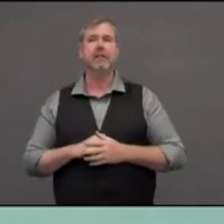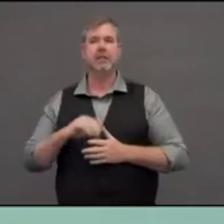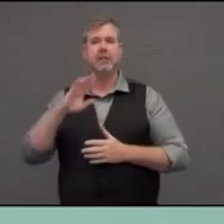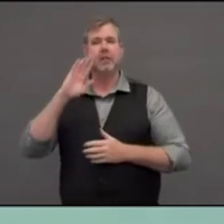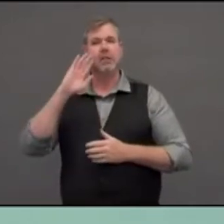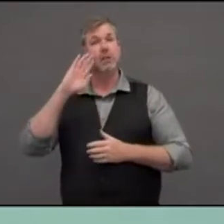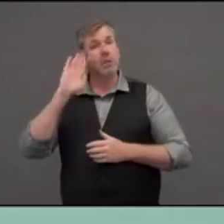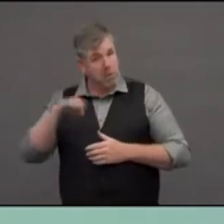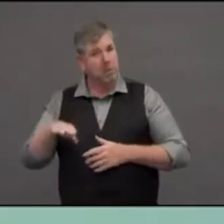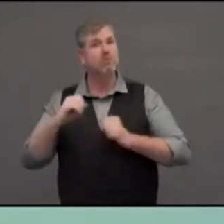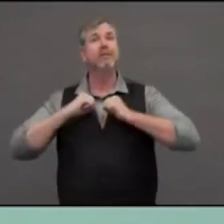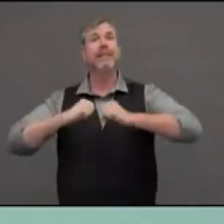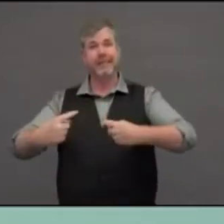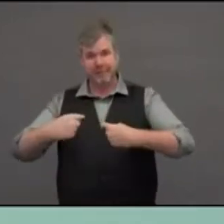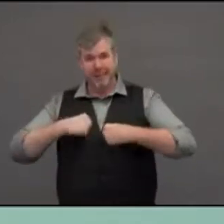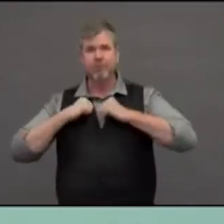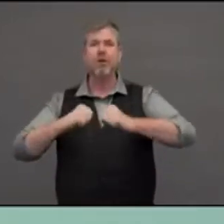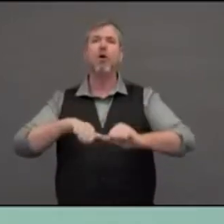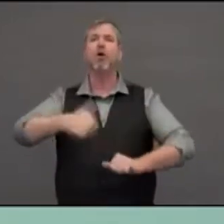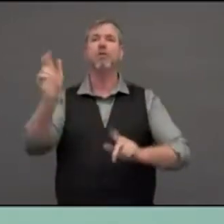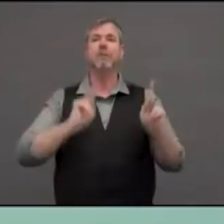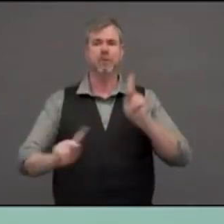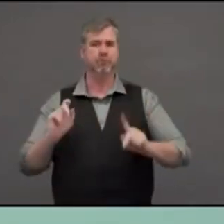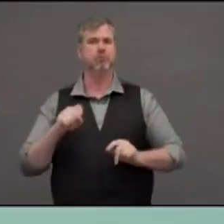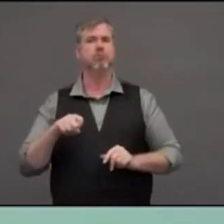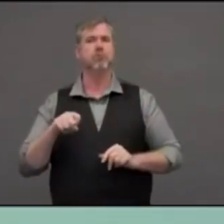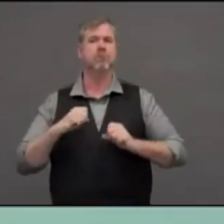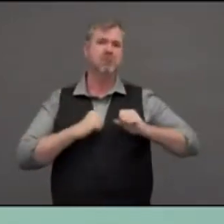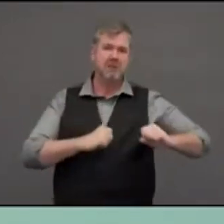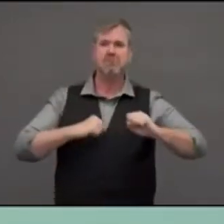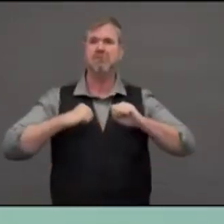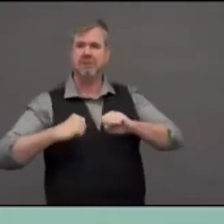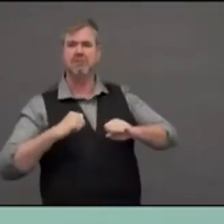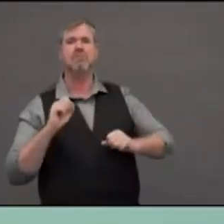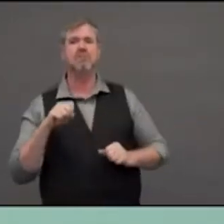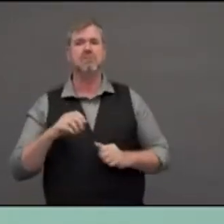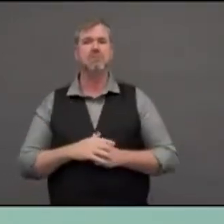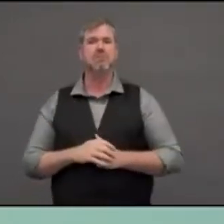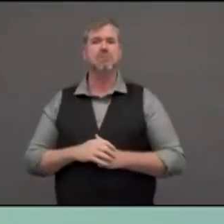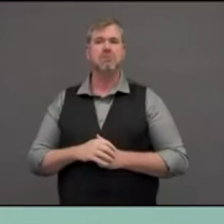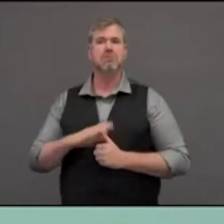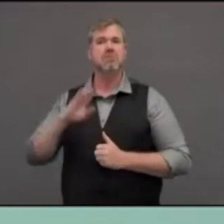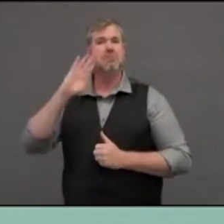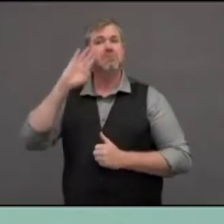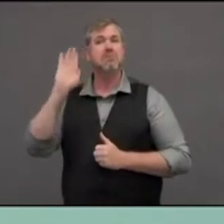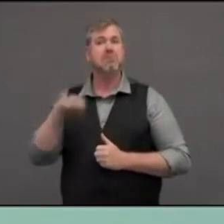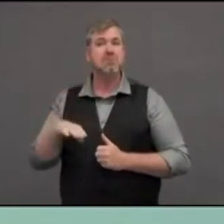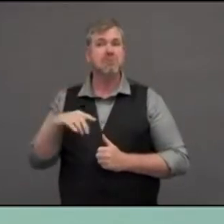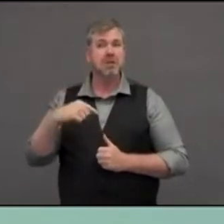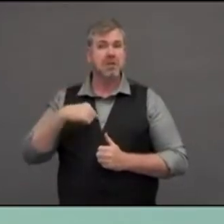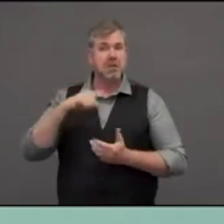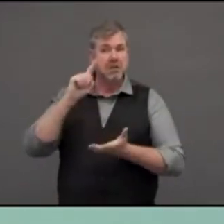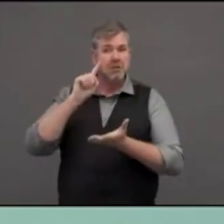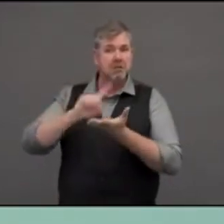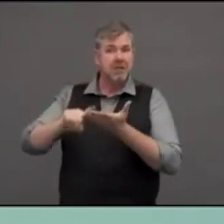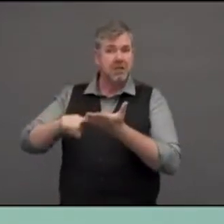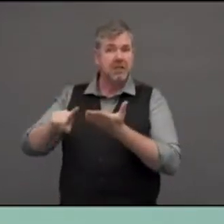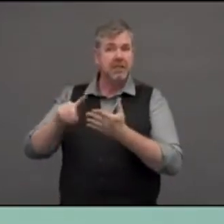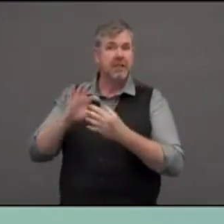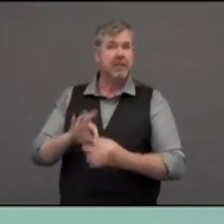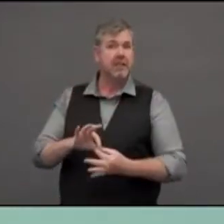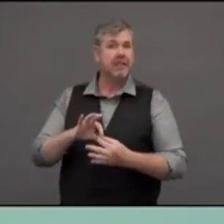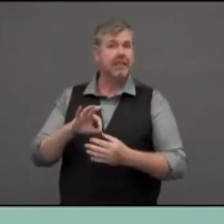other people. I know that when I was doing research at Stanford about PPE and face coverings, some people weren't